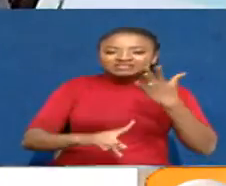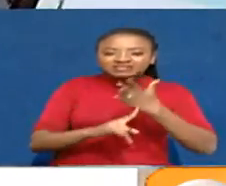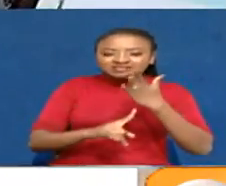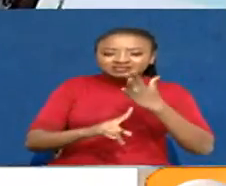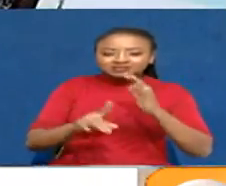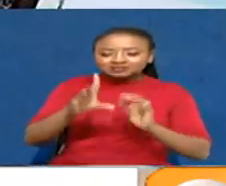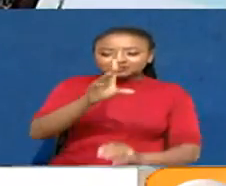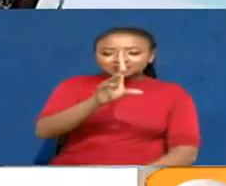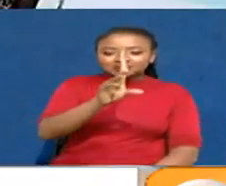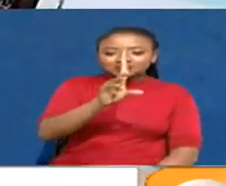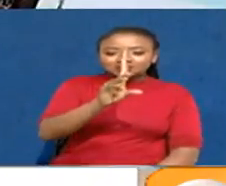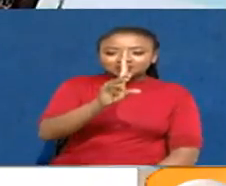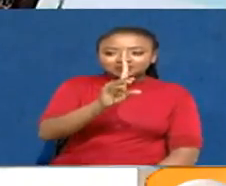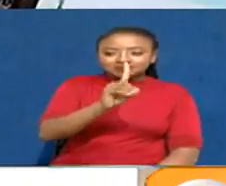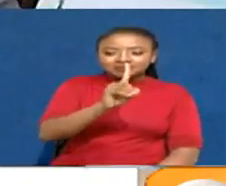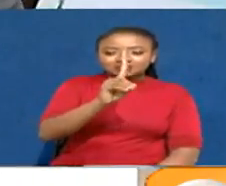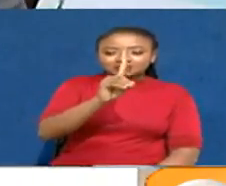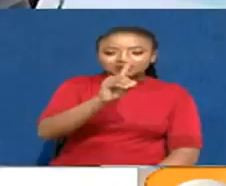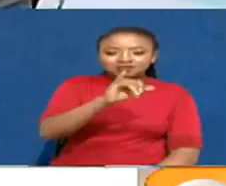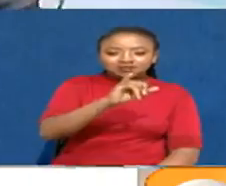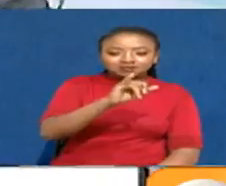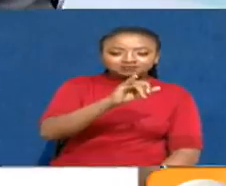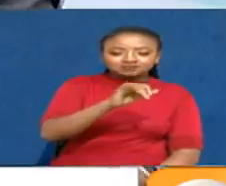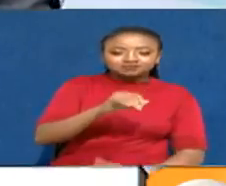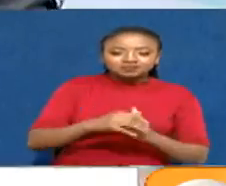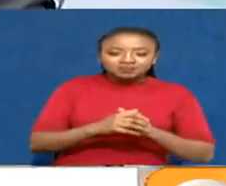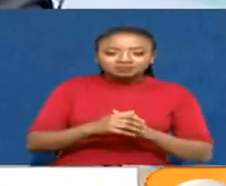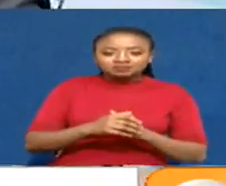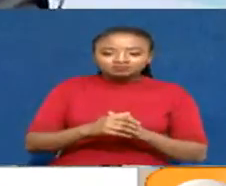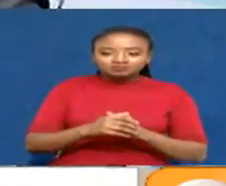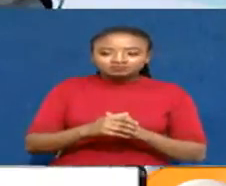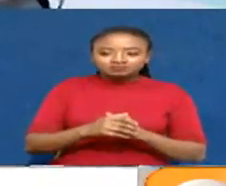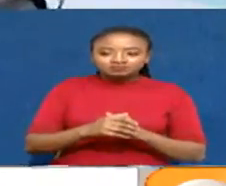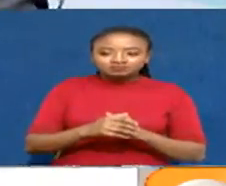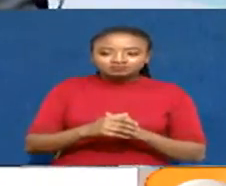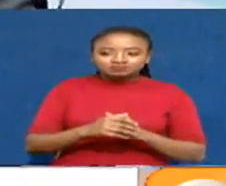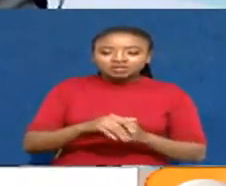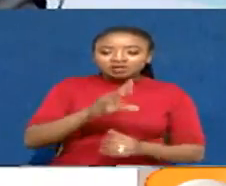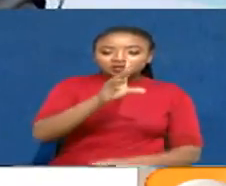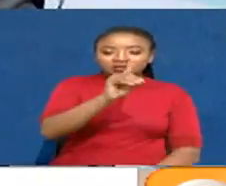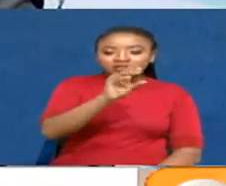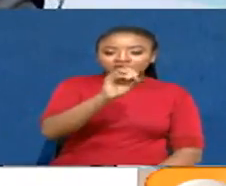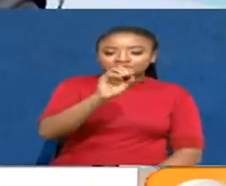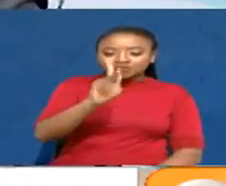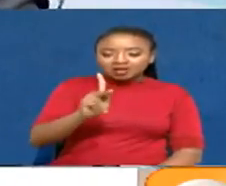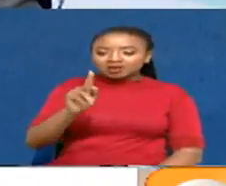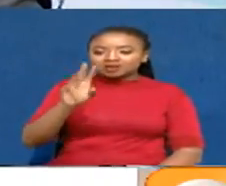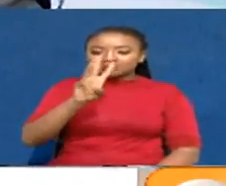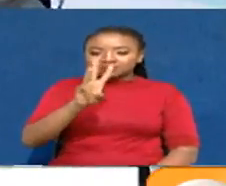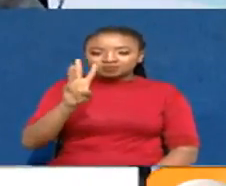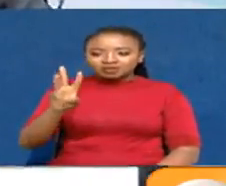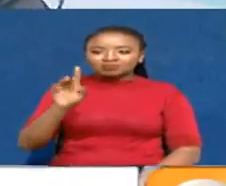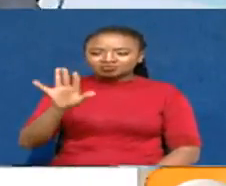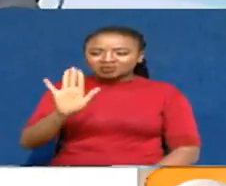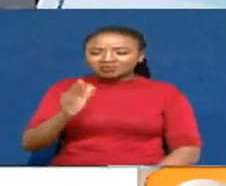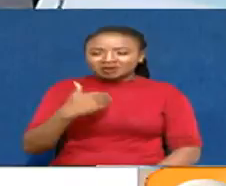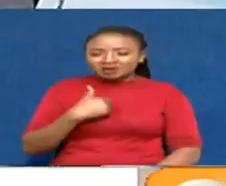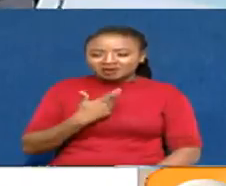website, dlak.co.ke, where you have a list of all our members and all the different products they offer.